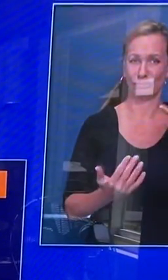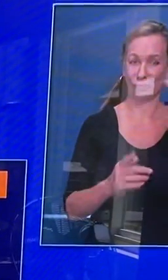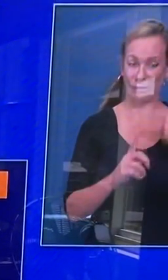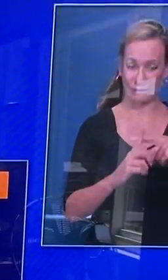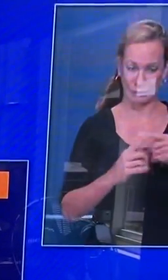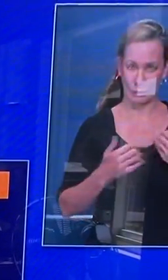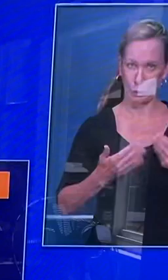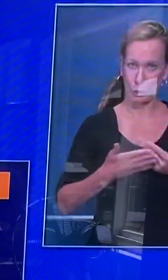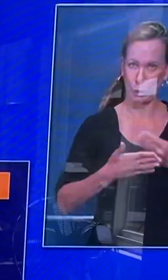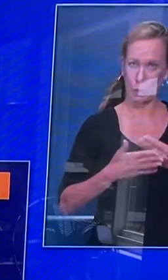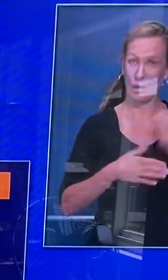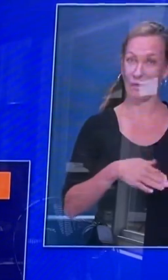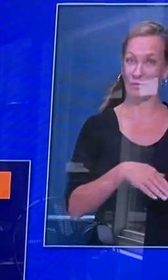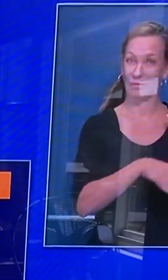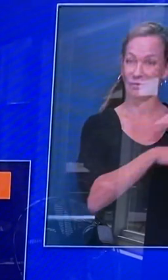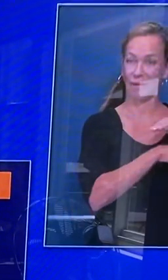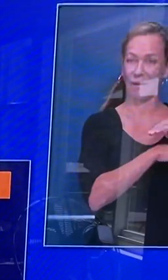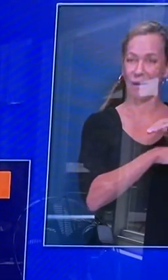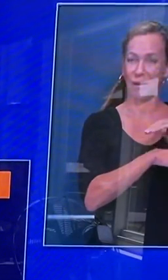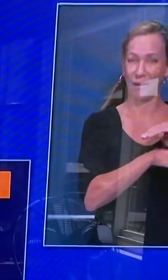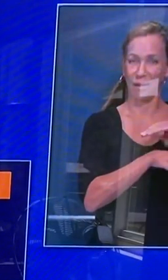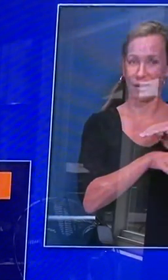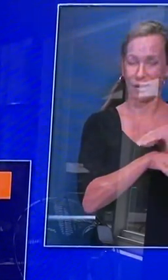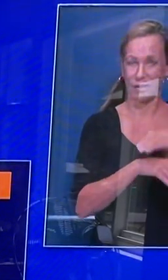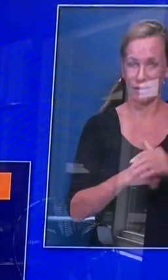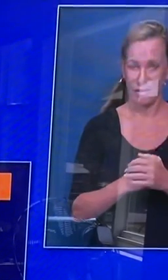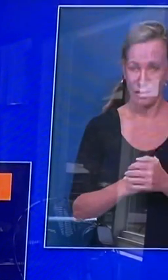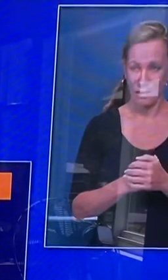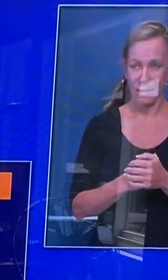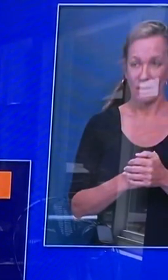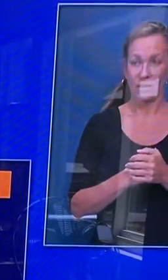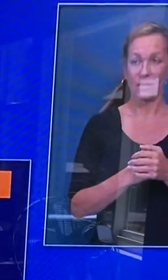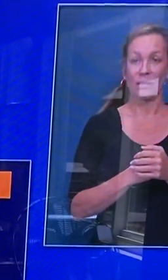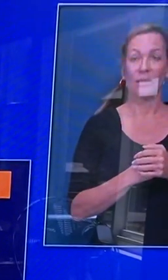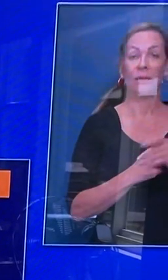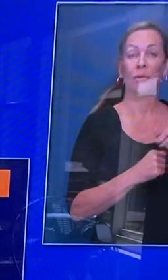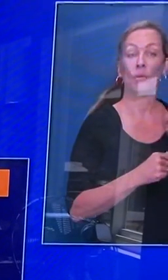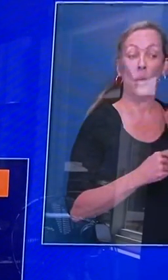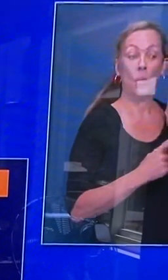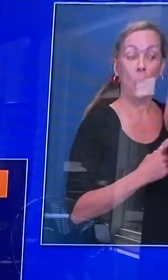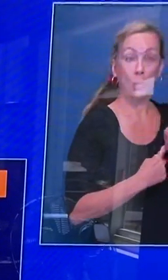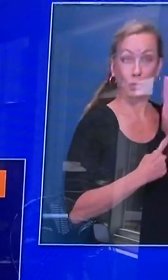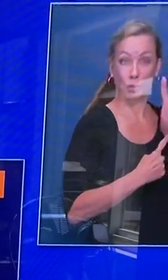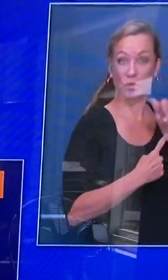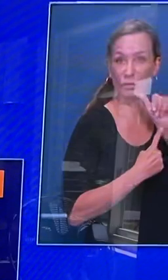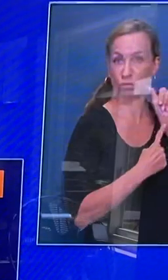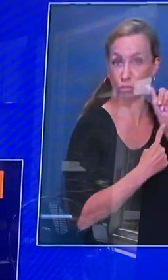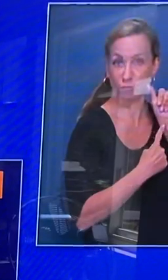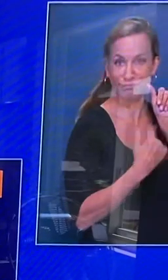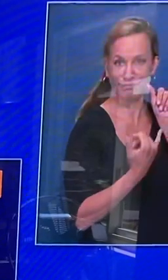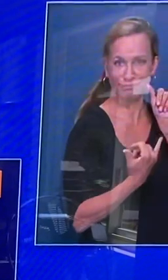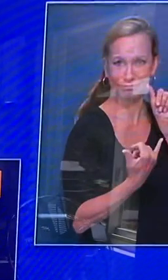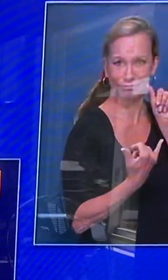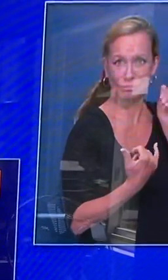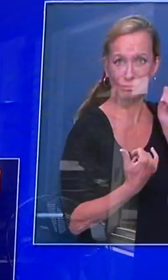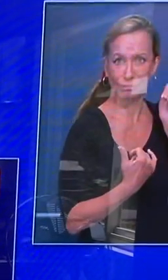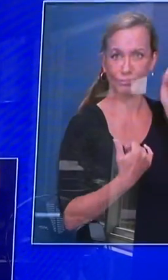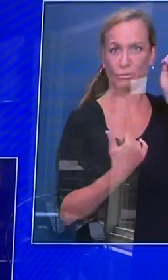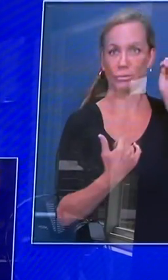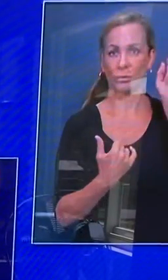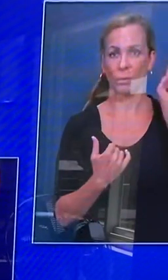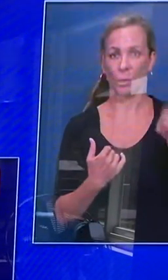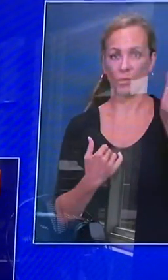date, and that's about 200,000 acres that predated these 13 plus thousand lightning